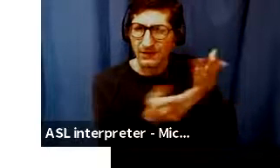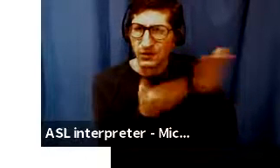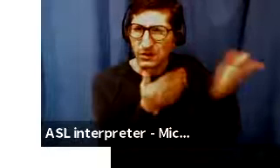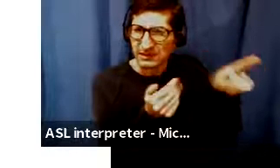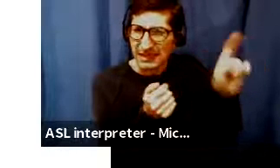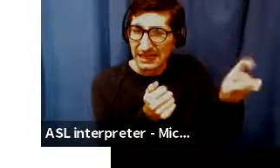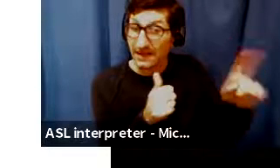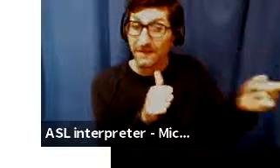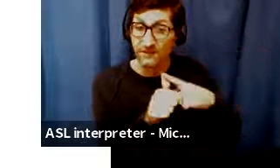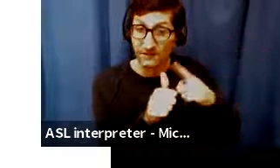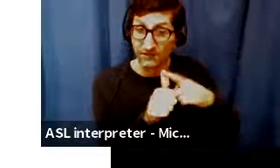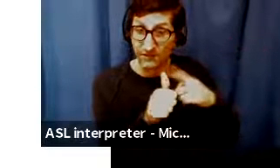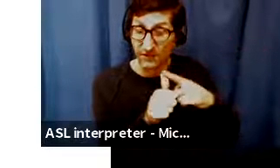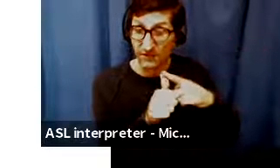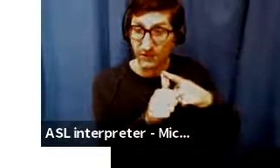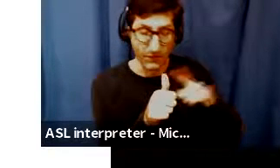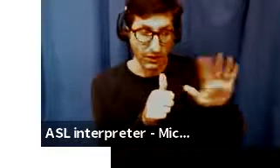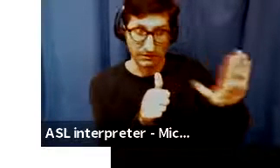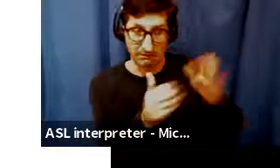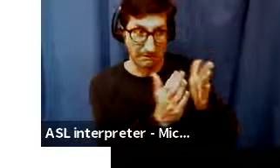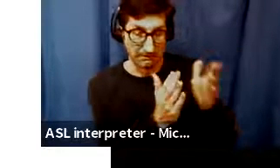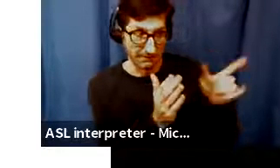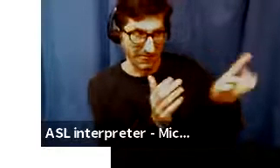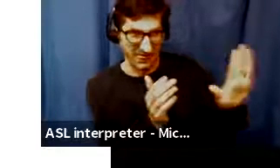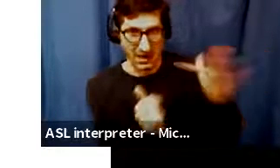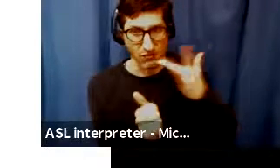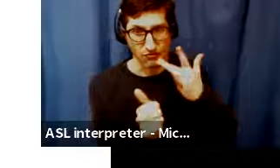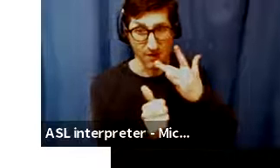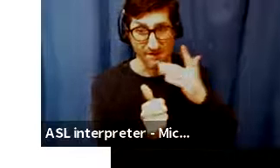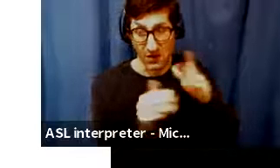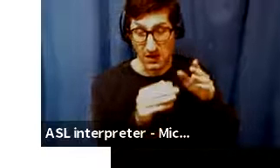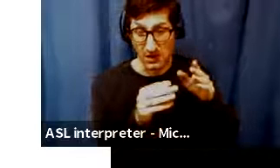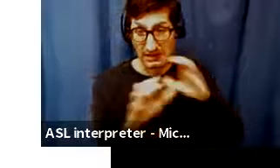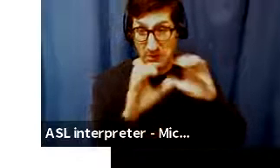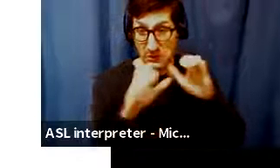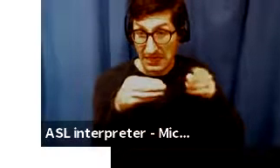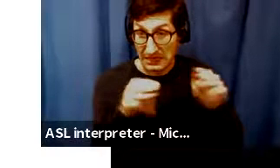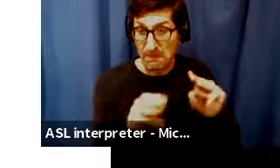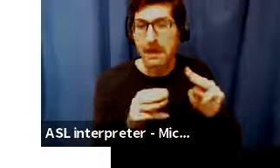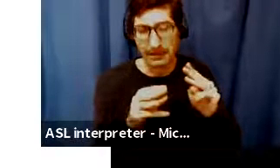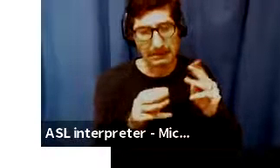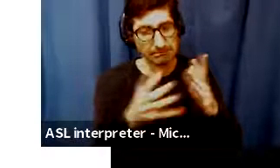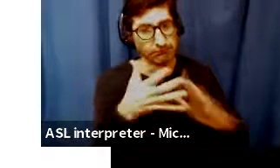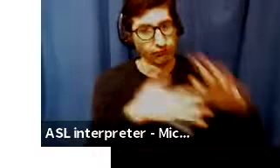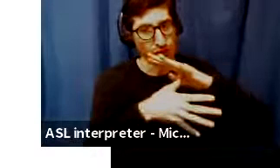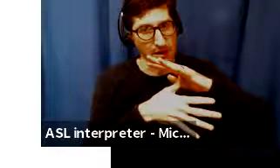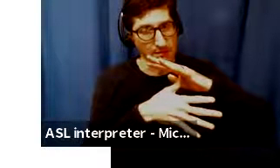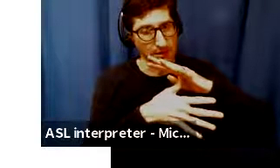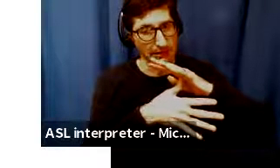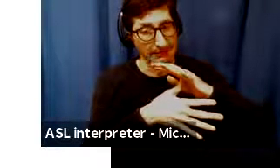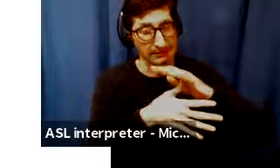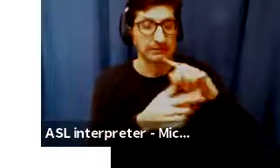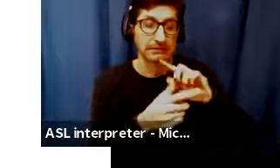consideration to the person's preferred method of communication. Then consider